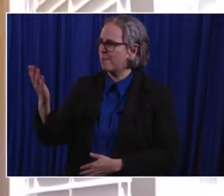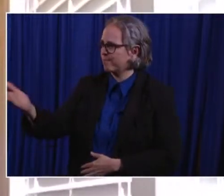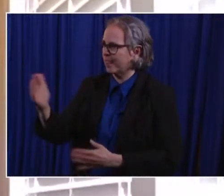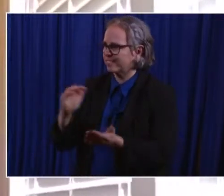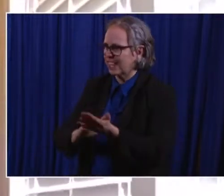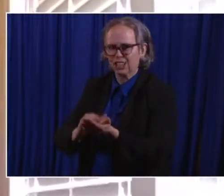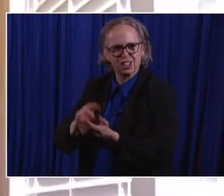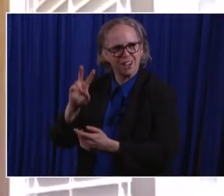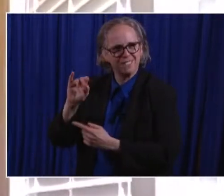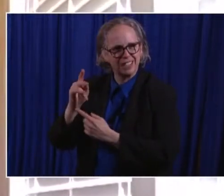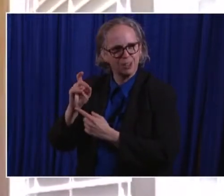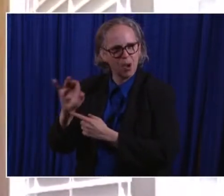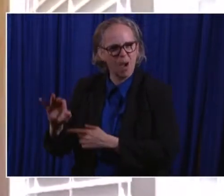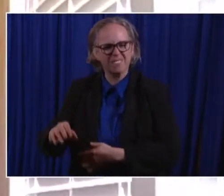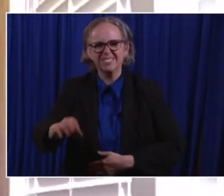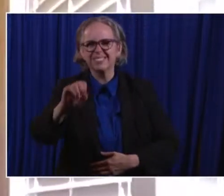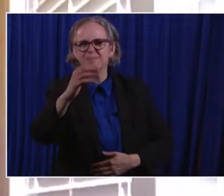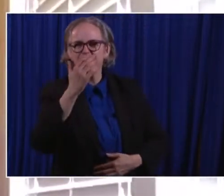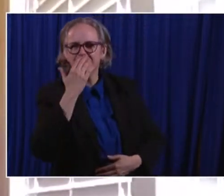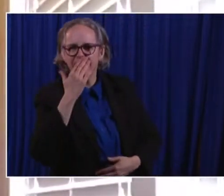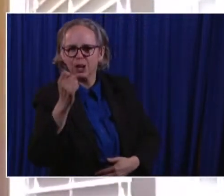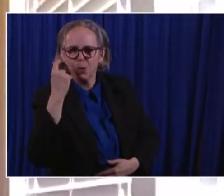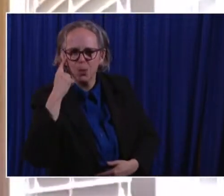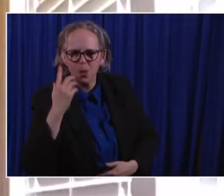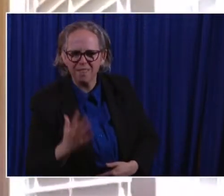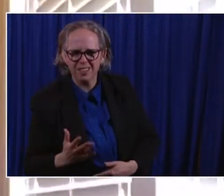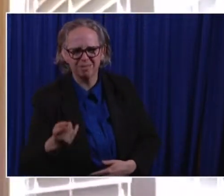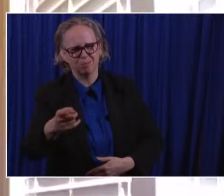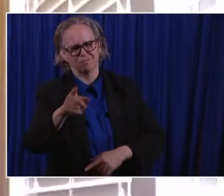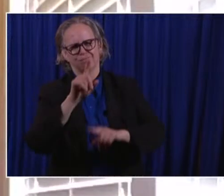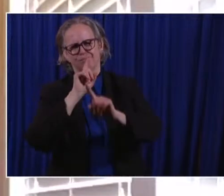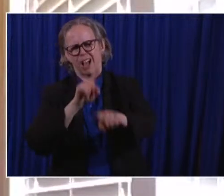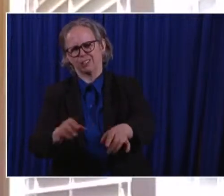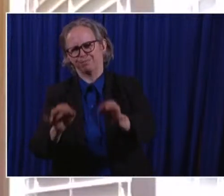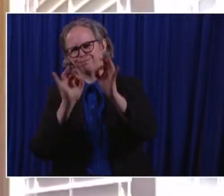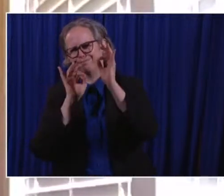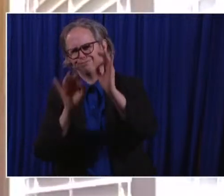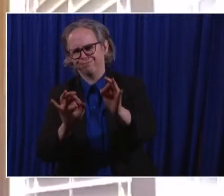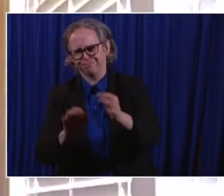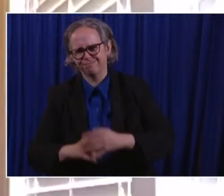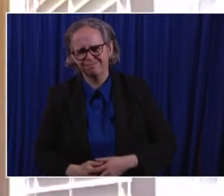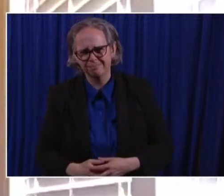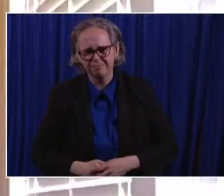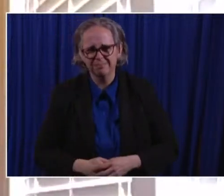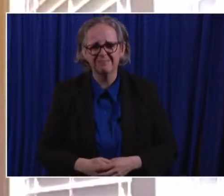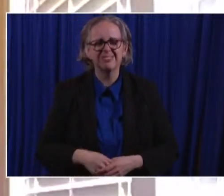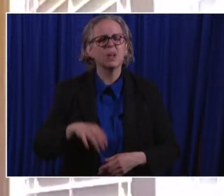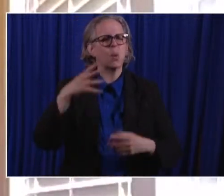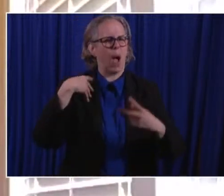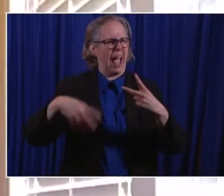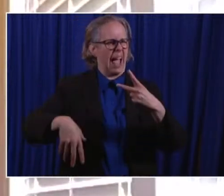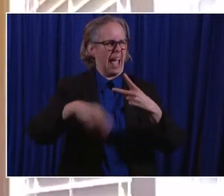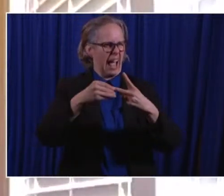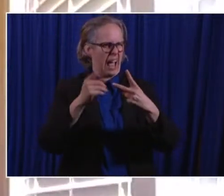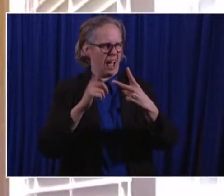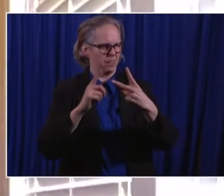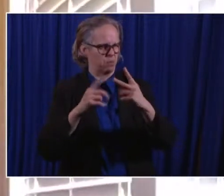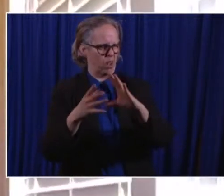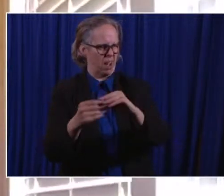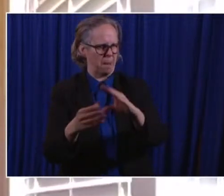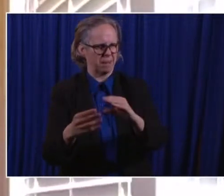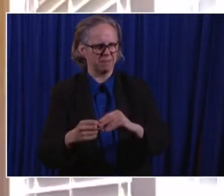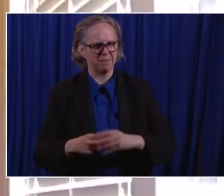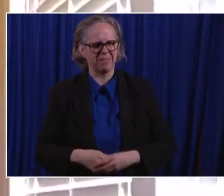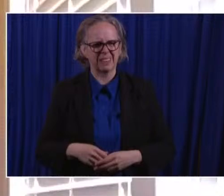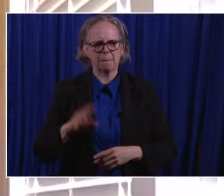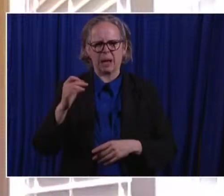and there's really nothing that I would add to it. The other part of your question, though, in terms of the safety of